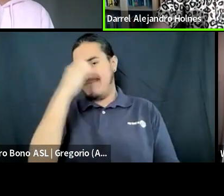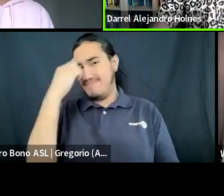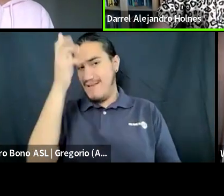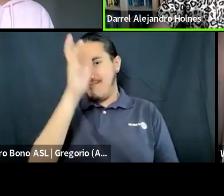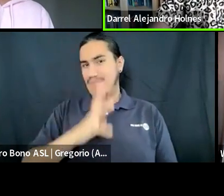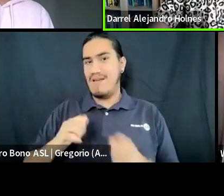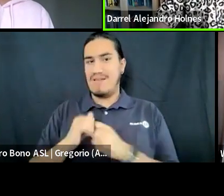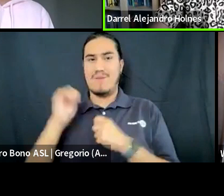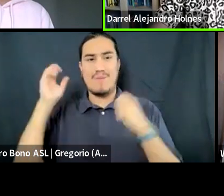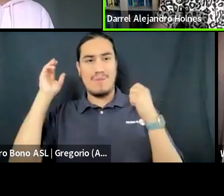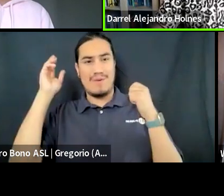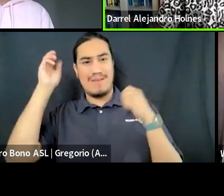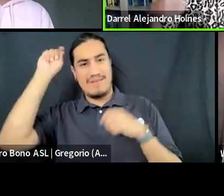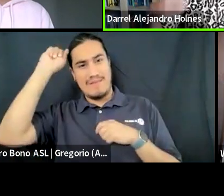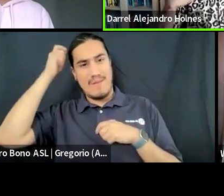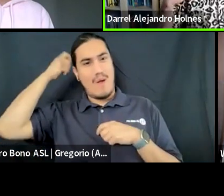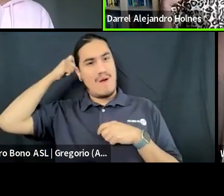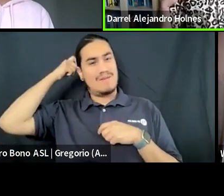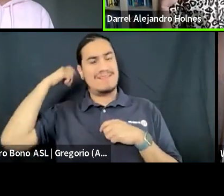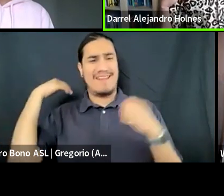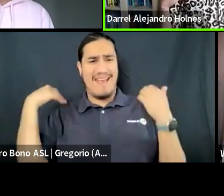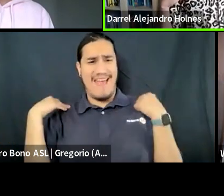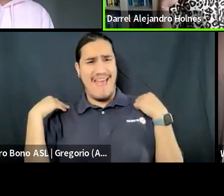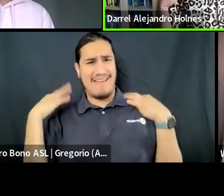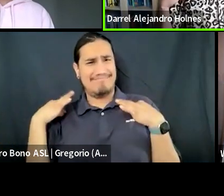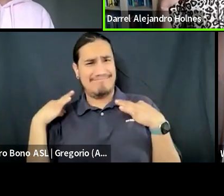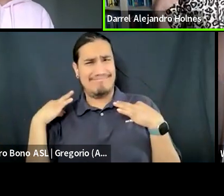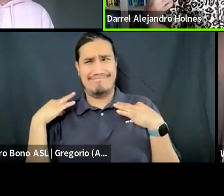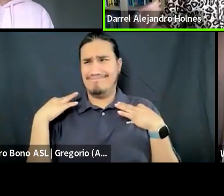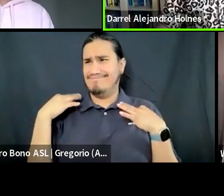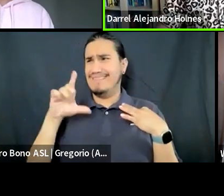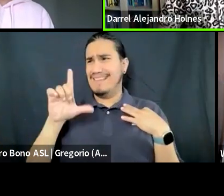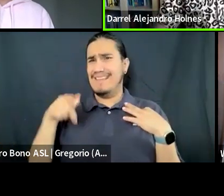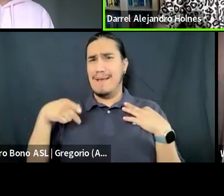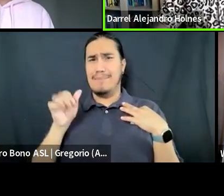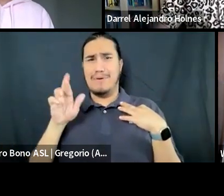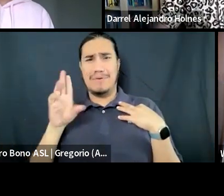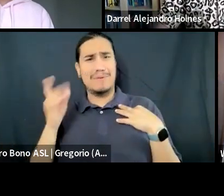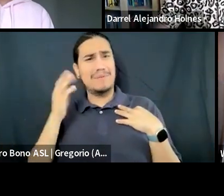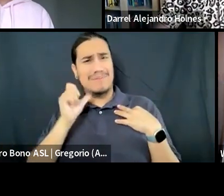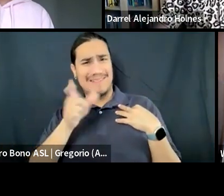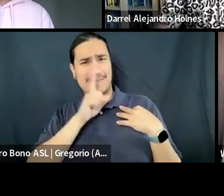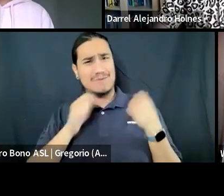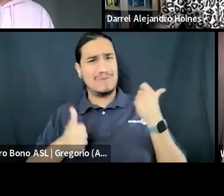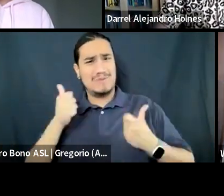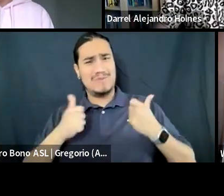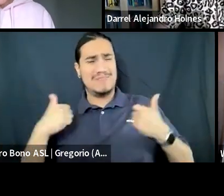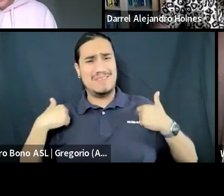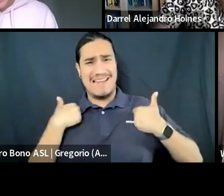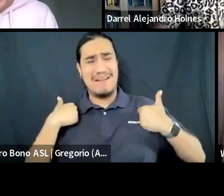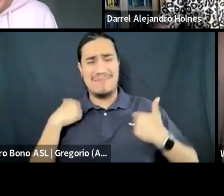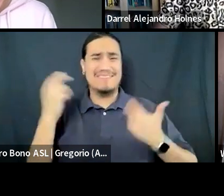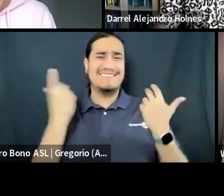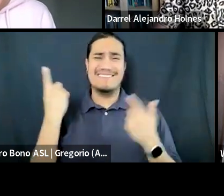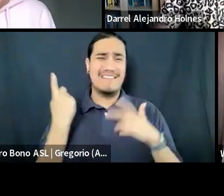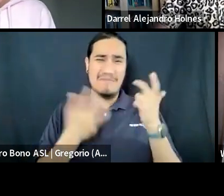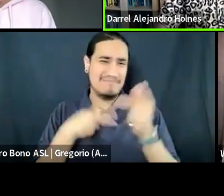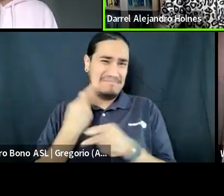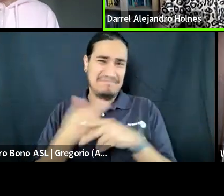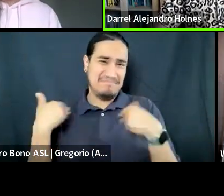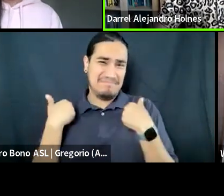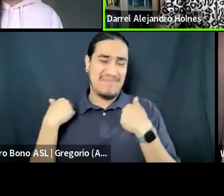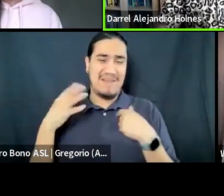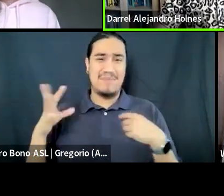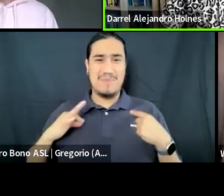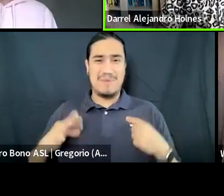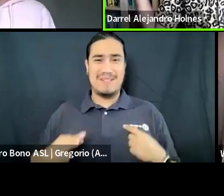a leopard print. I don't know what animal this is. sort of animal print shirt. I've got an